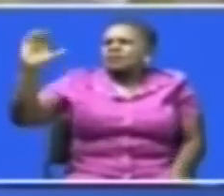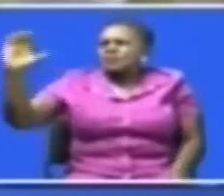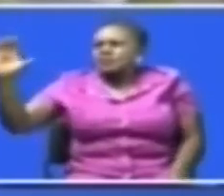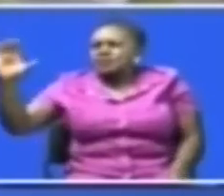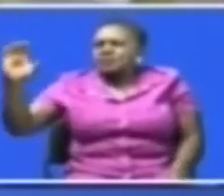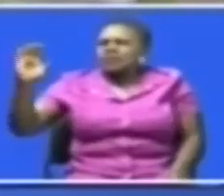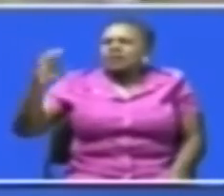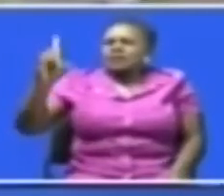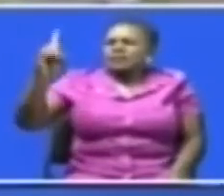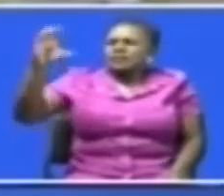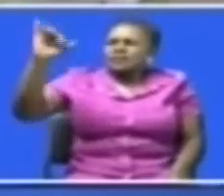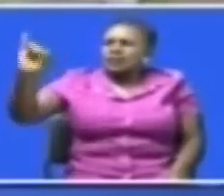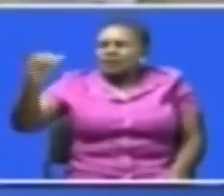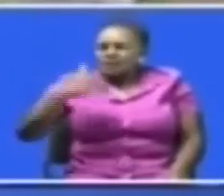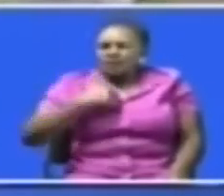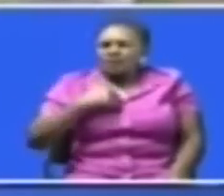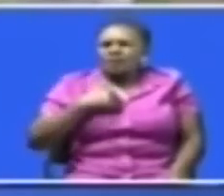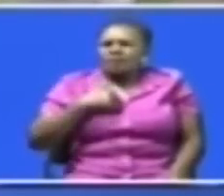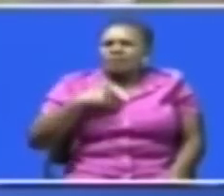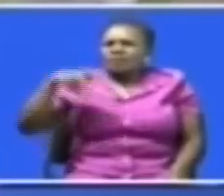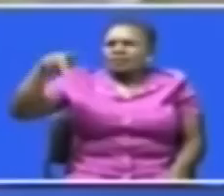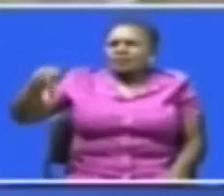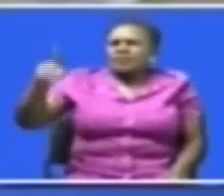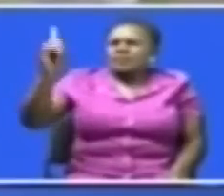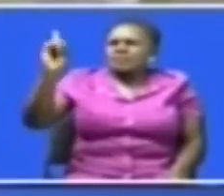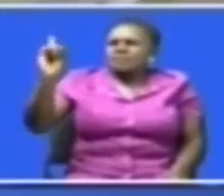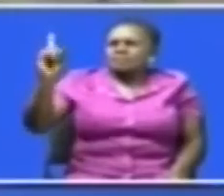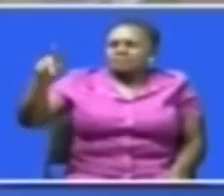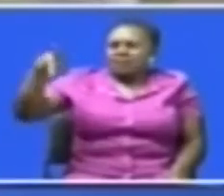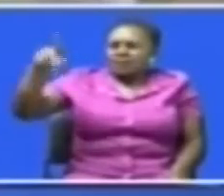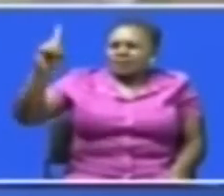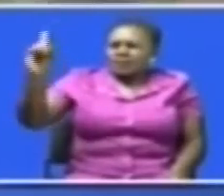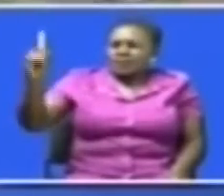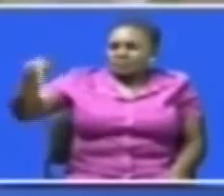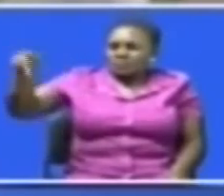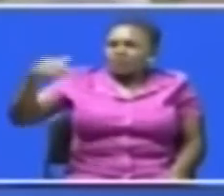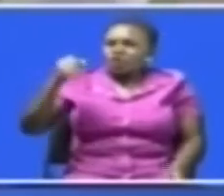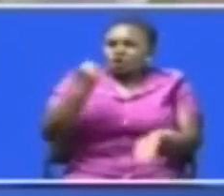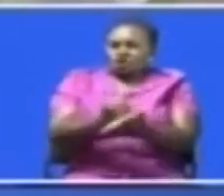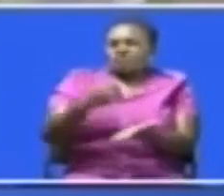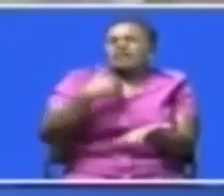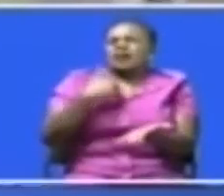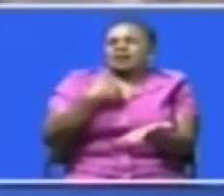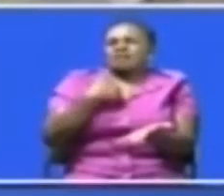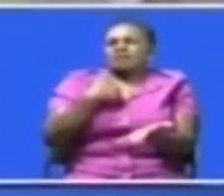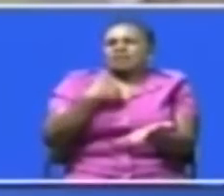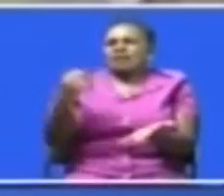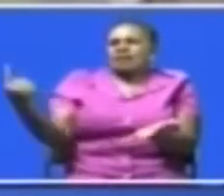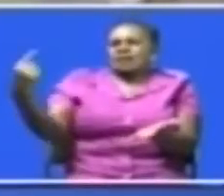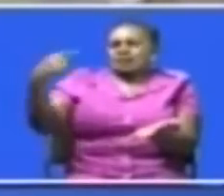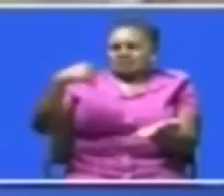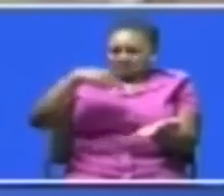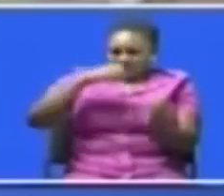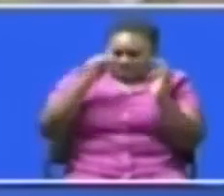have DCI, we have DPP's office. I want to challenge them whenever they are. Kama mimi